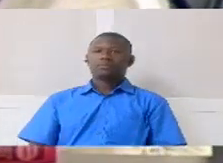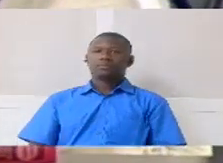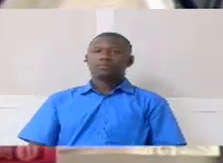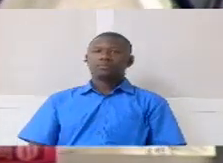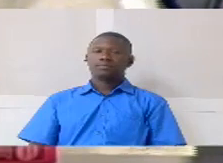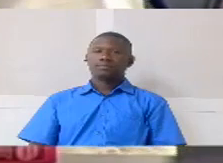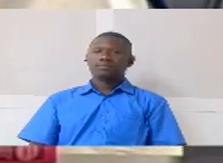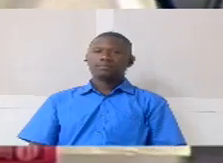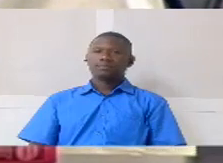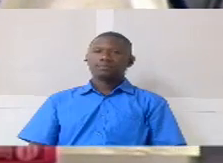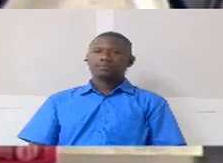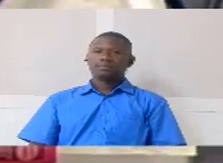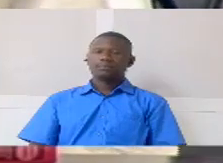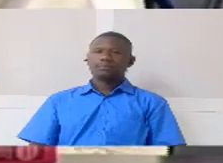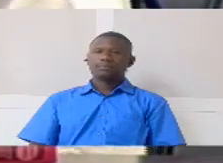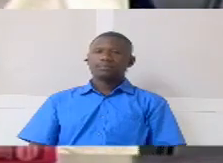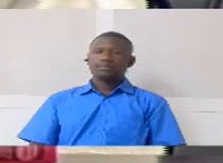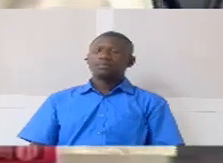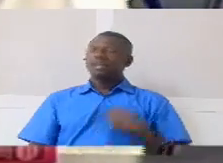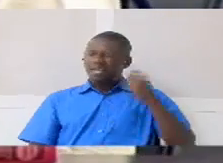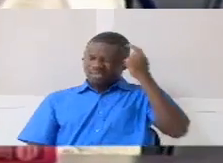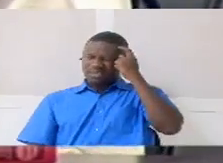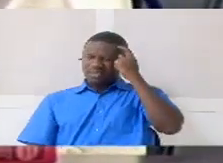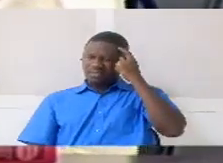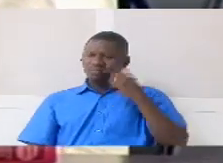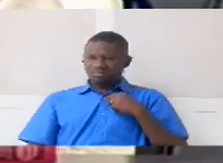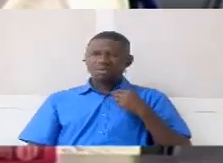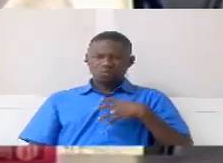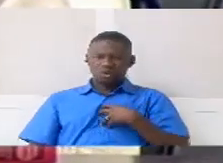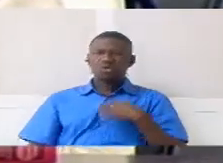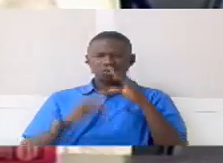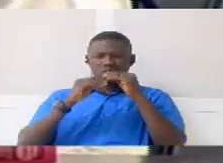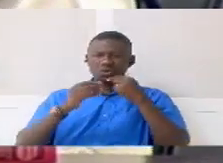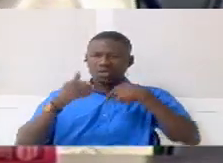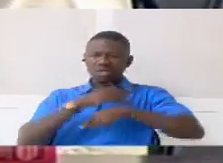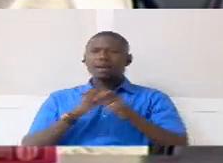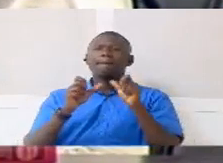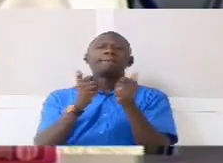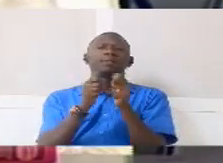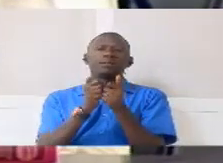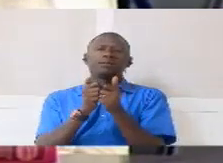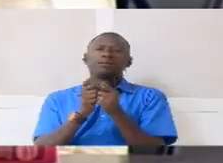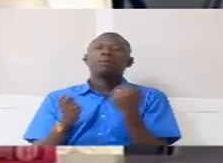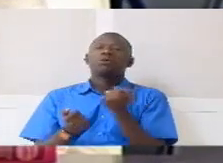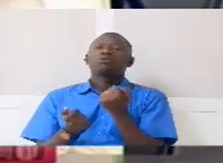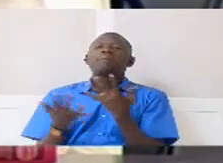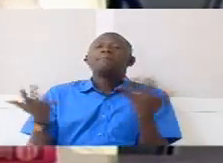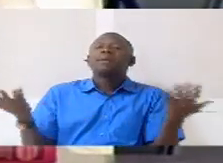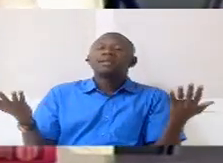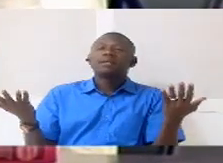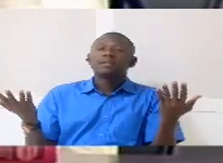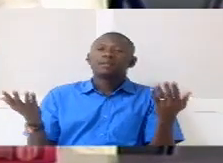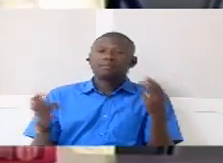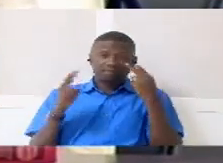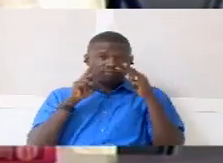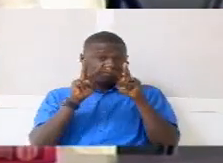Mandinka because most of the audience viewing me right now, most of them I can say are